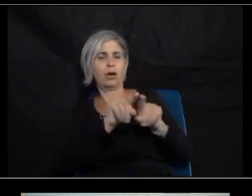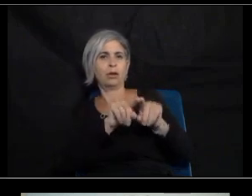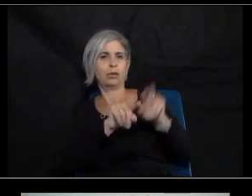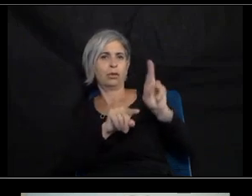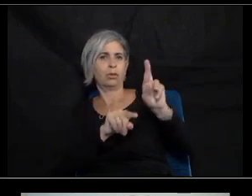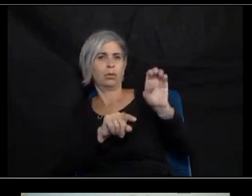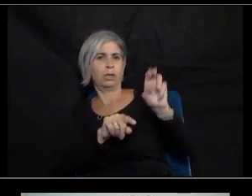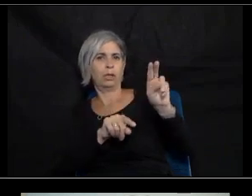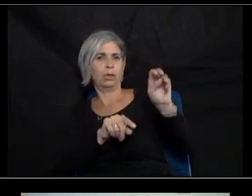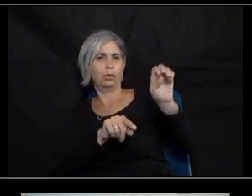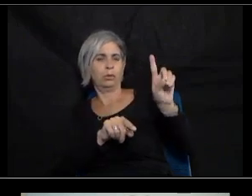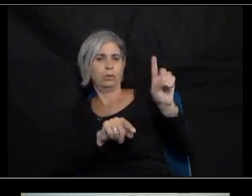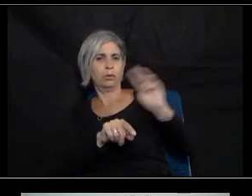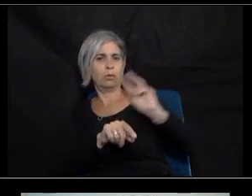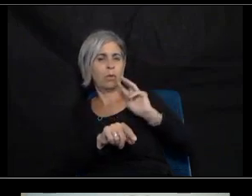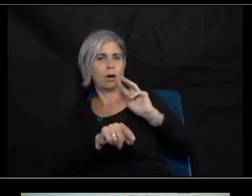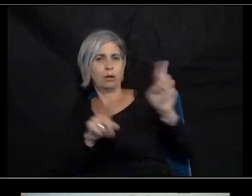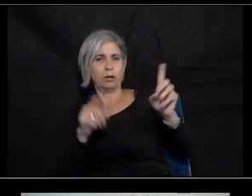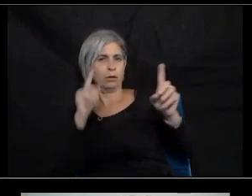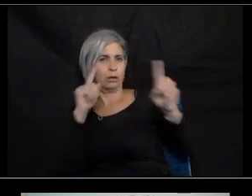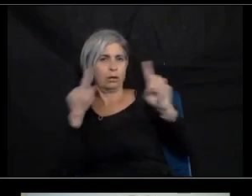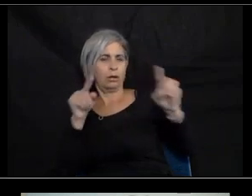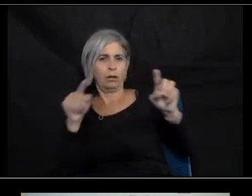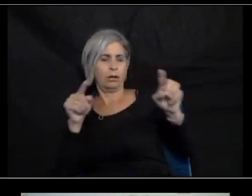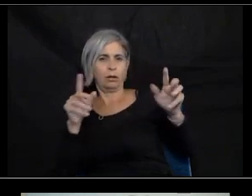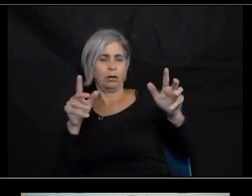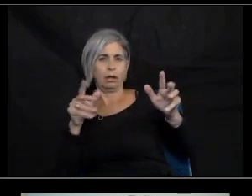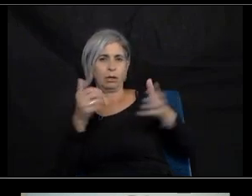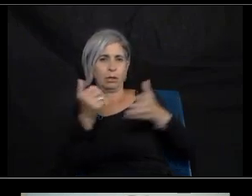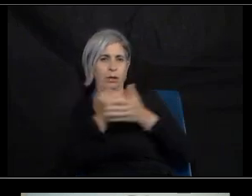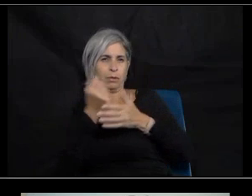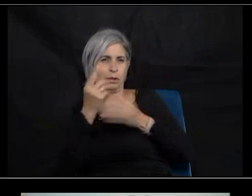demand and schedule? I think that's in city. Sure.